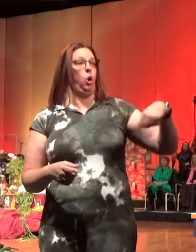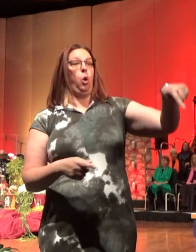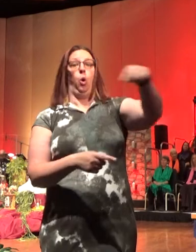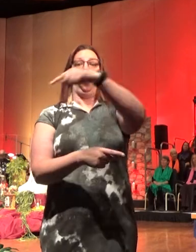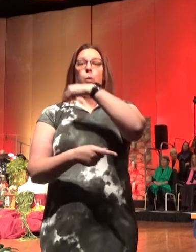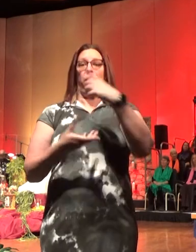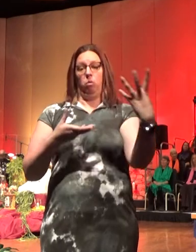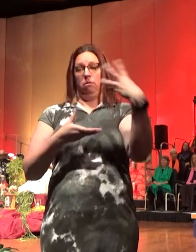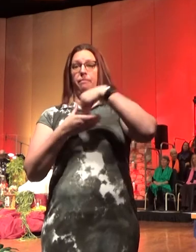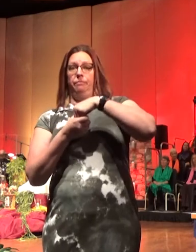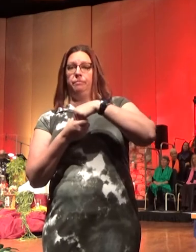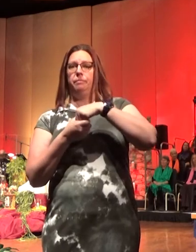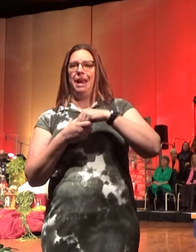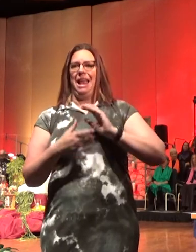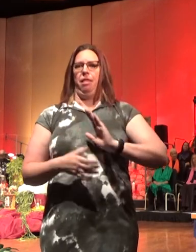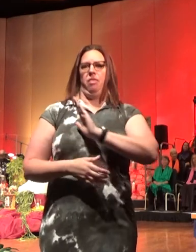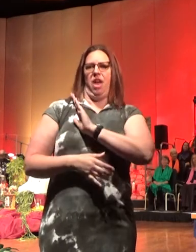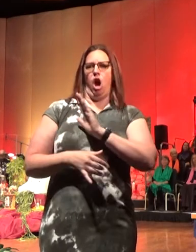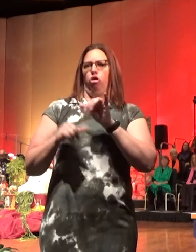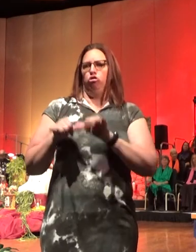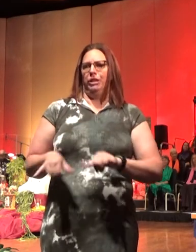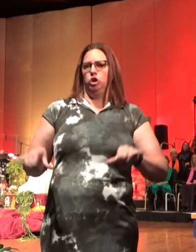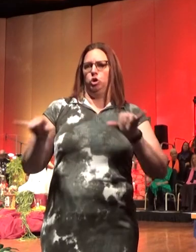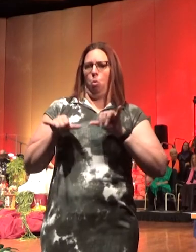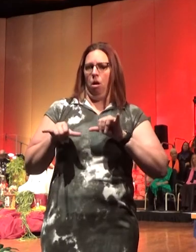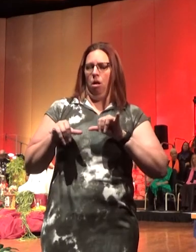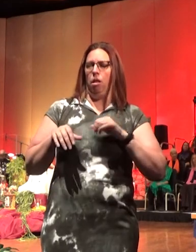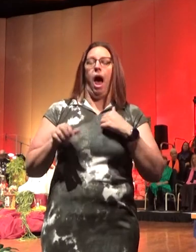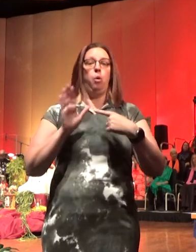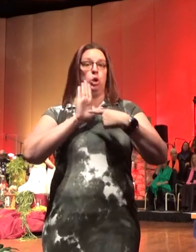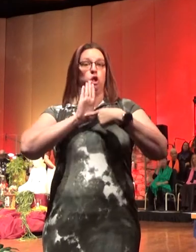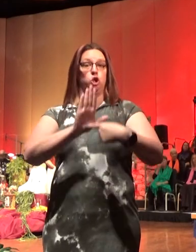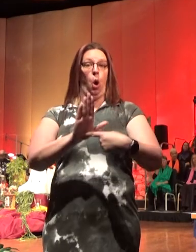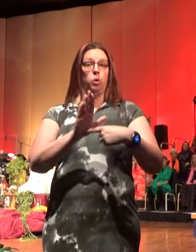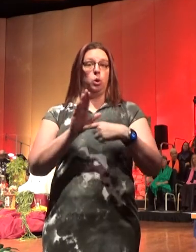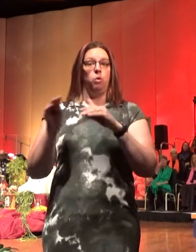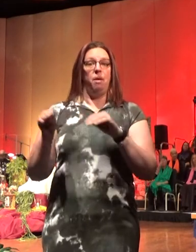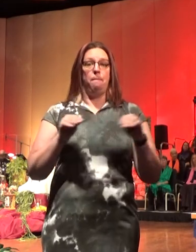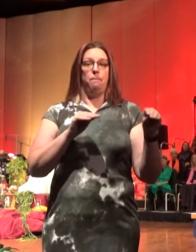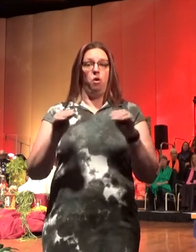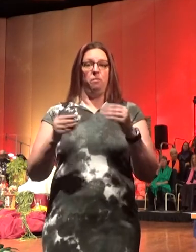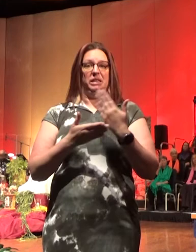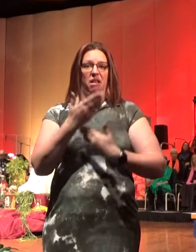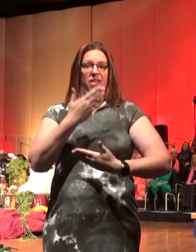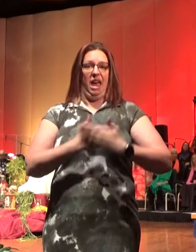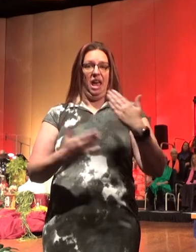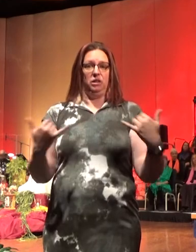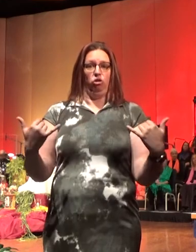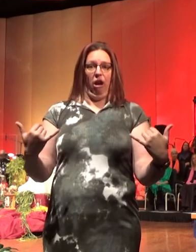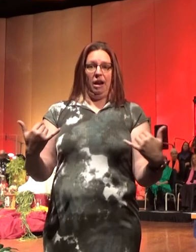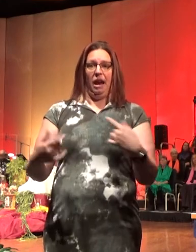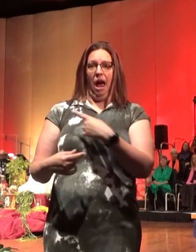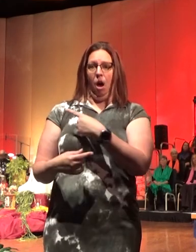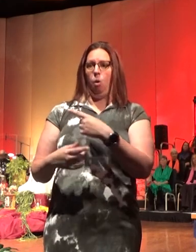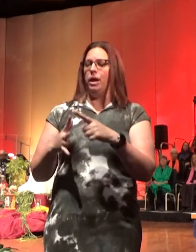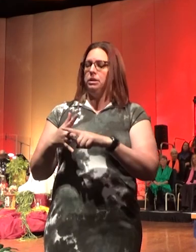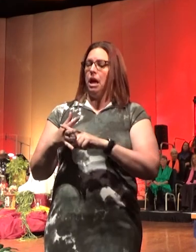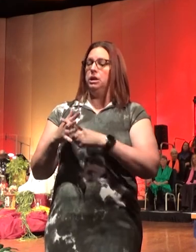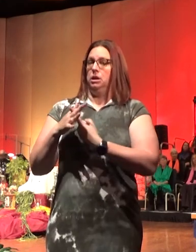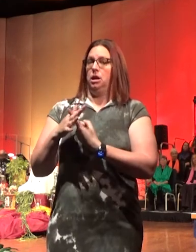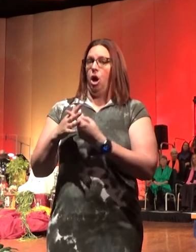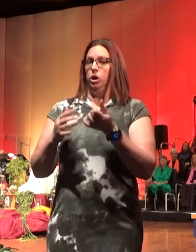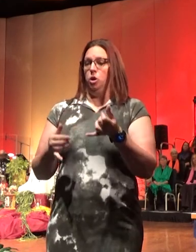sacred ritual. And I will show you the hand movements now. And as they begin to pour the water, we will do